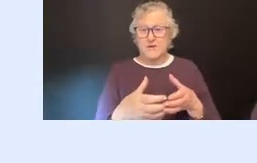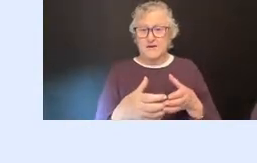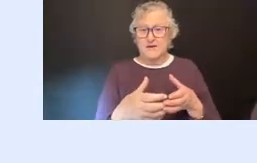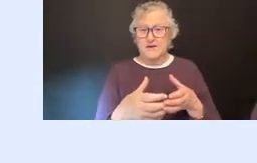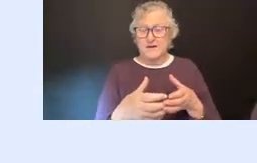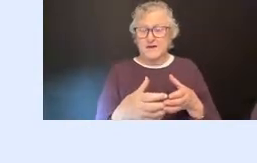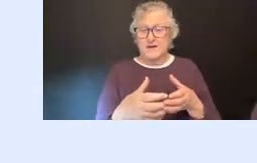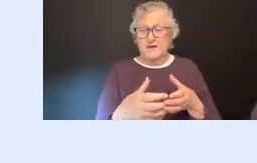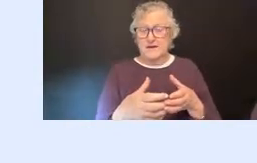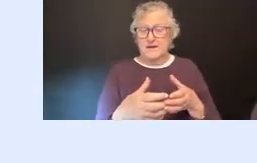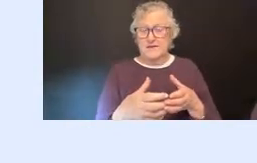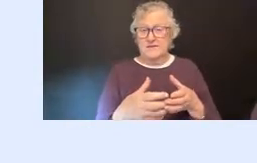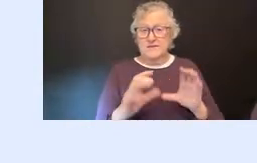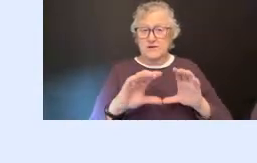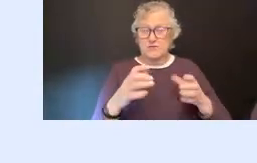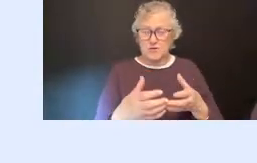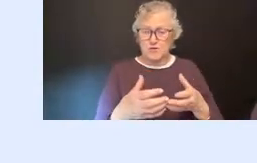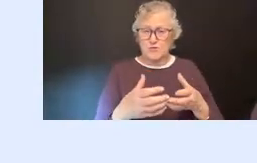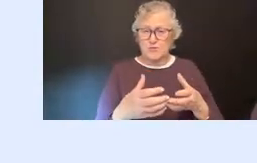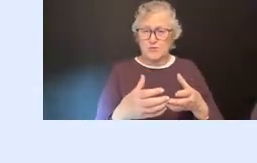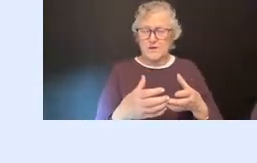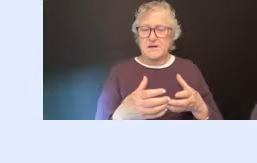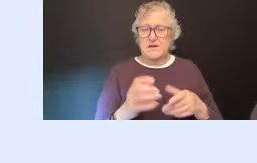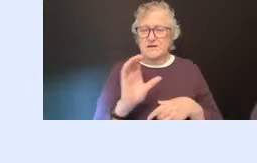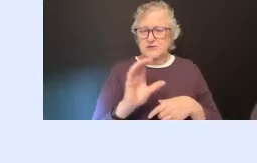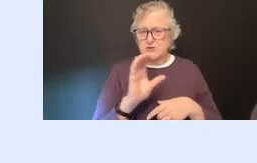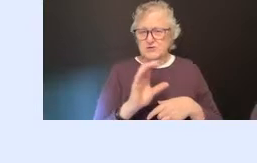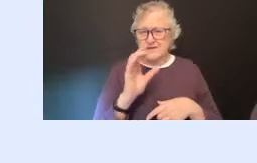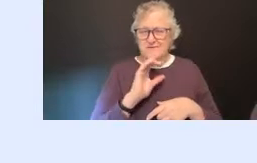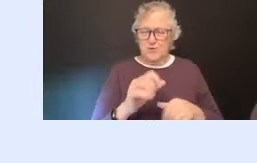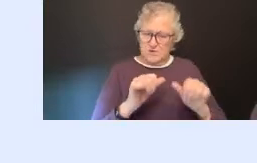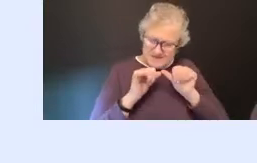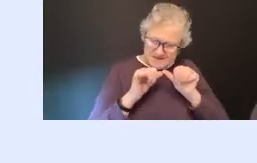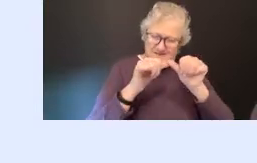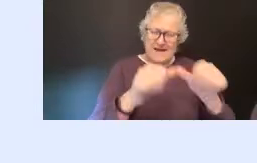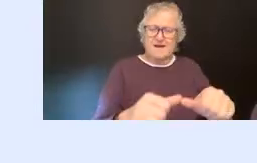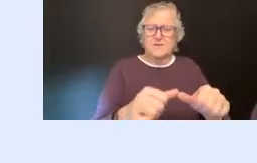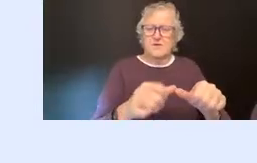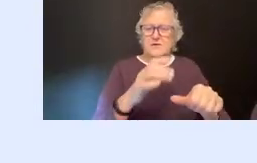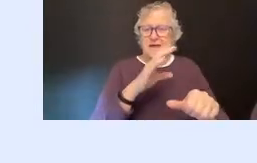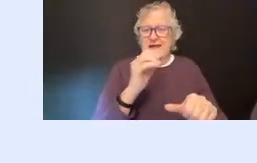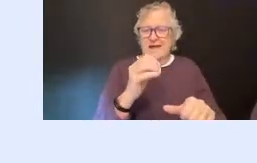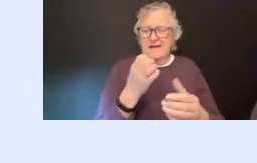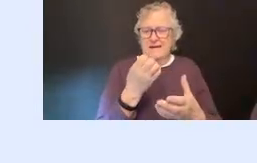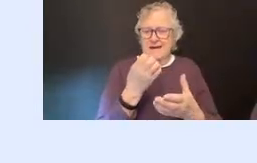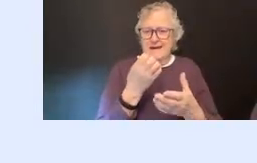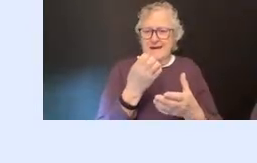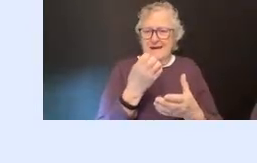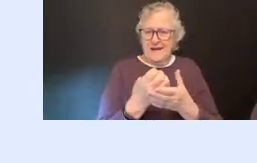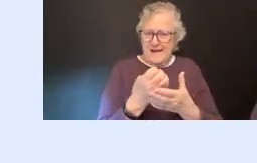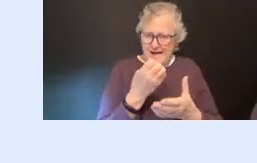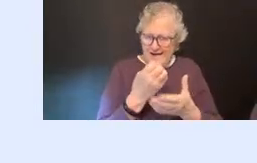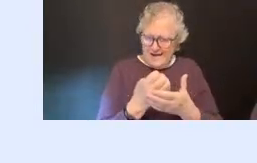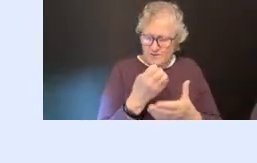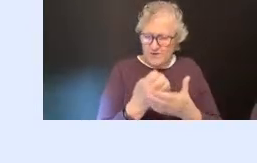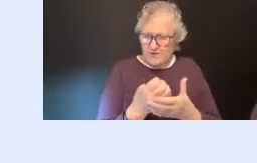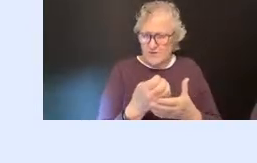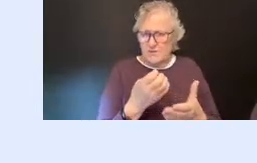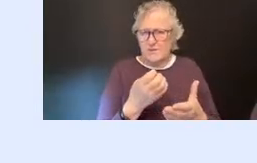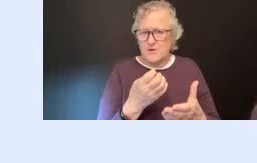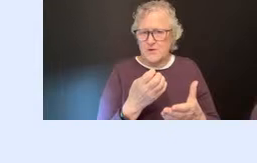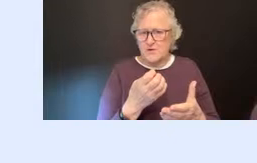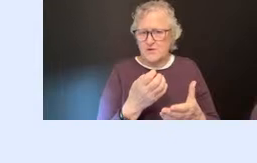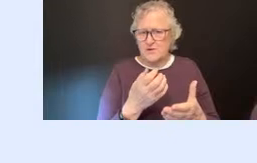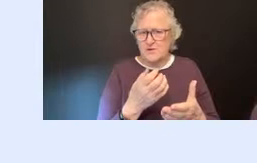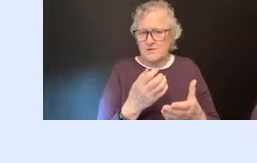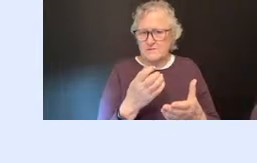and equitable possible outcomes from this project. And we're very much in agreement with Sarah's point. This project only works